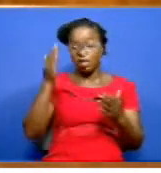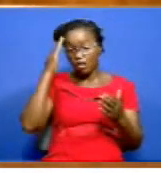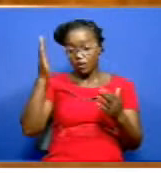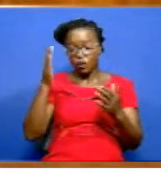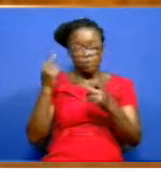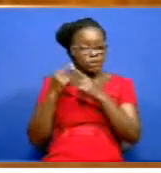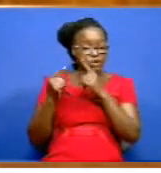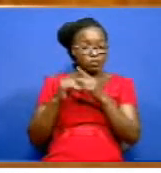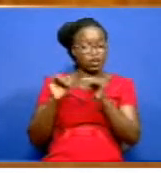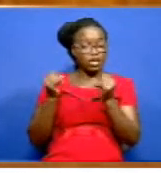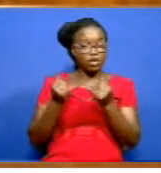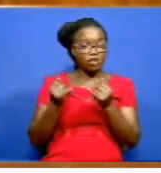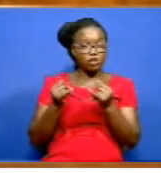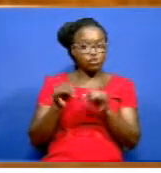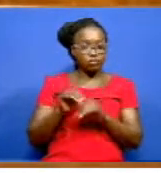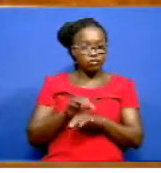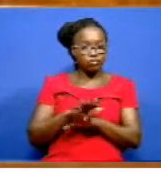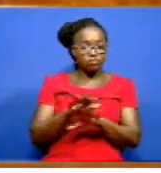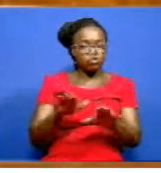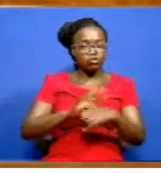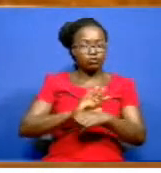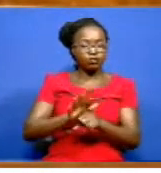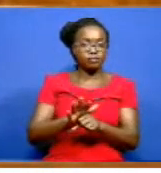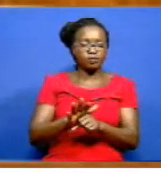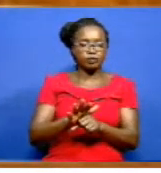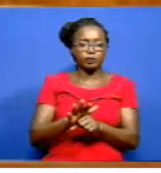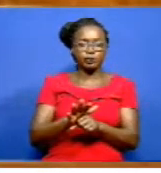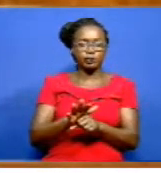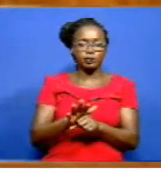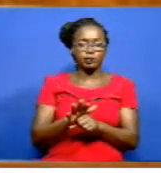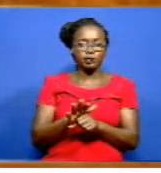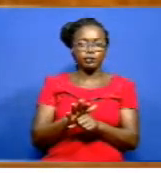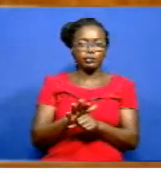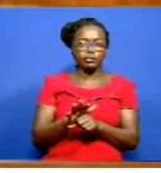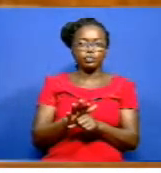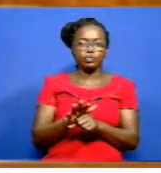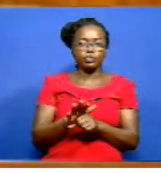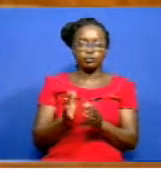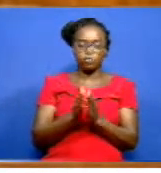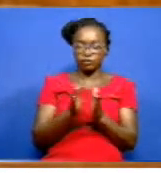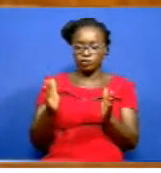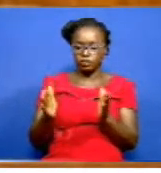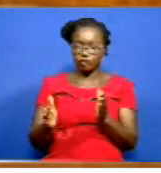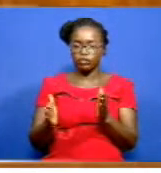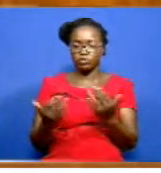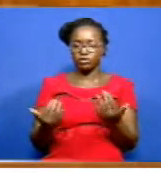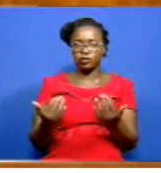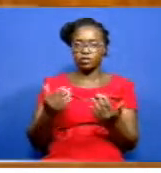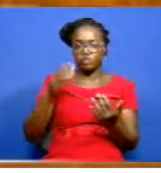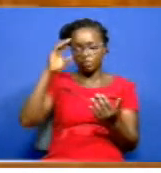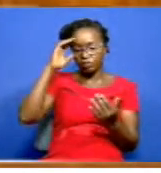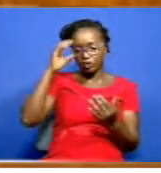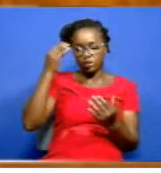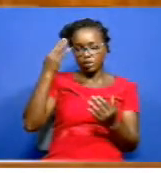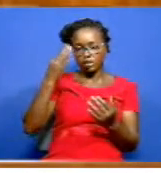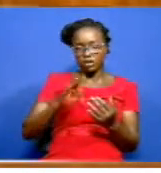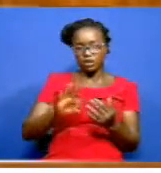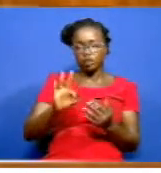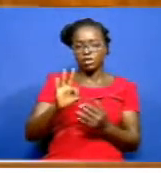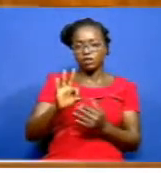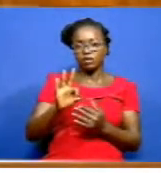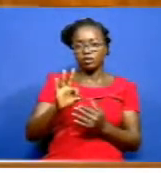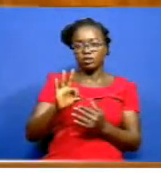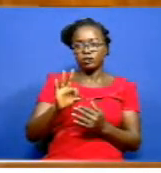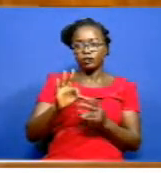experiencing a new wave of COVID-19 infections in this period that is now considered the third wave,